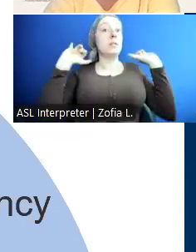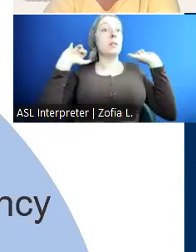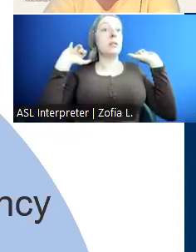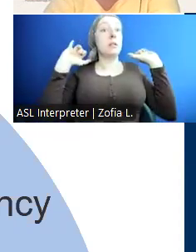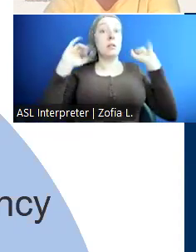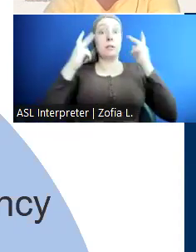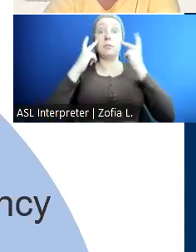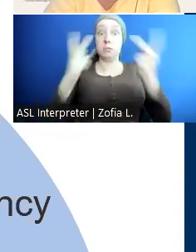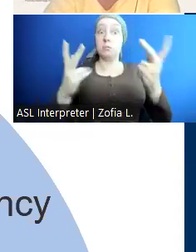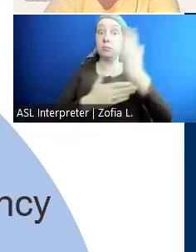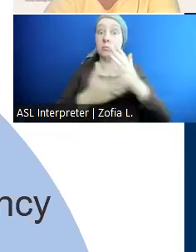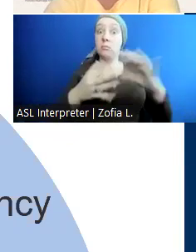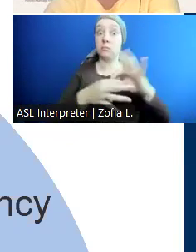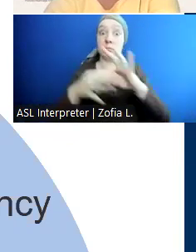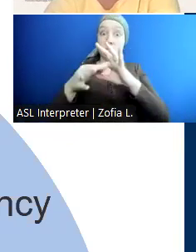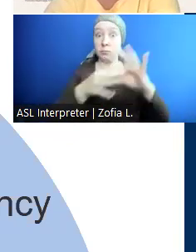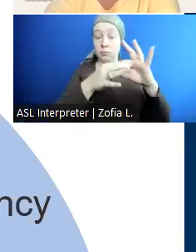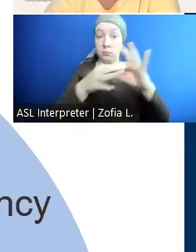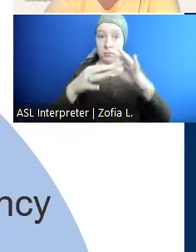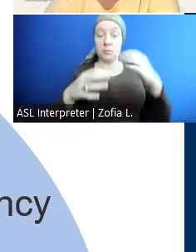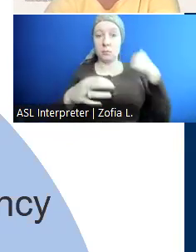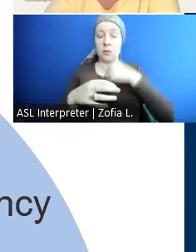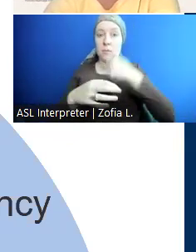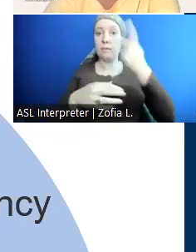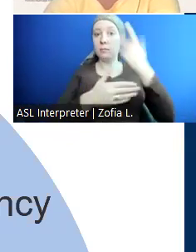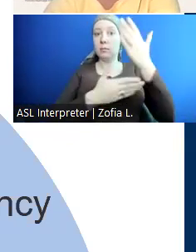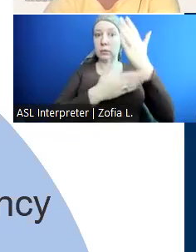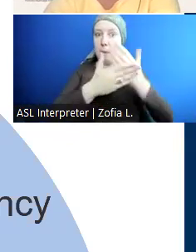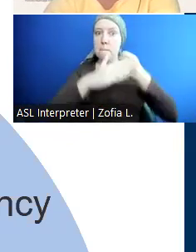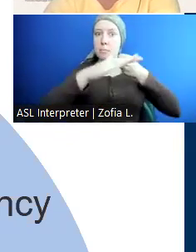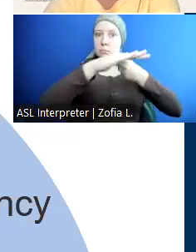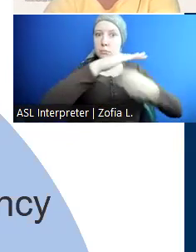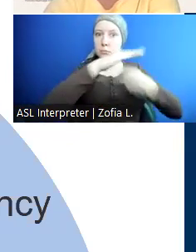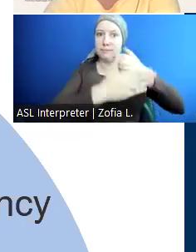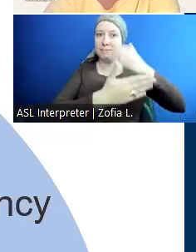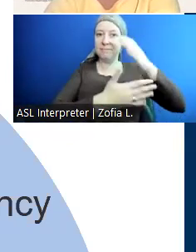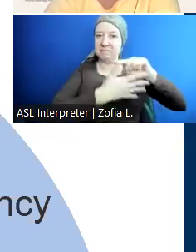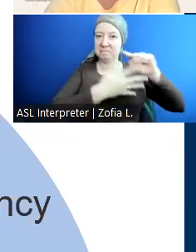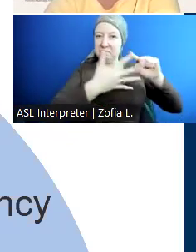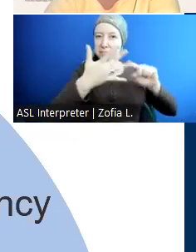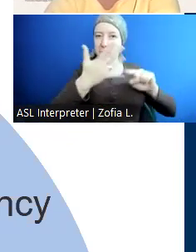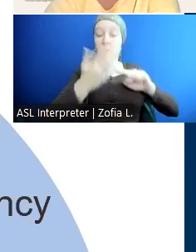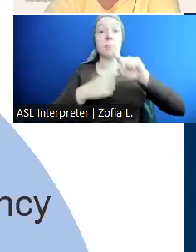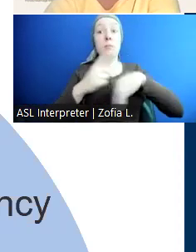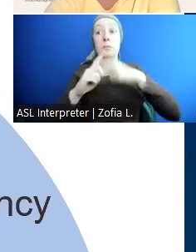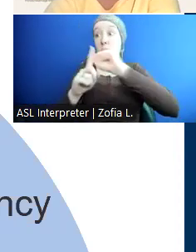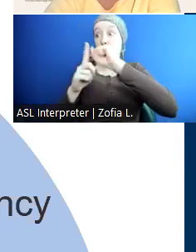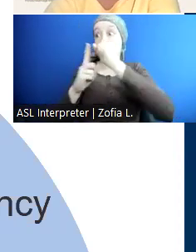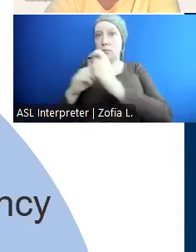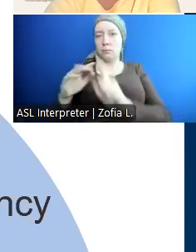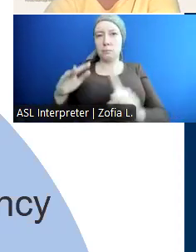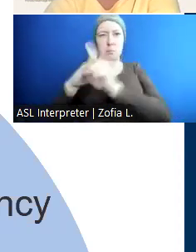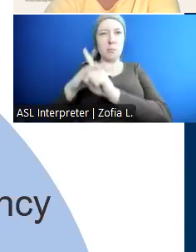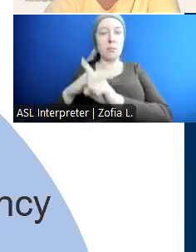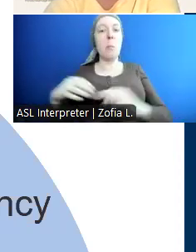the connection and have seen elements of trafficking when we're looking at situations that manifest much more